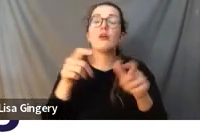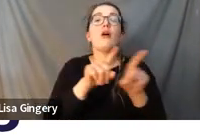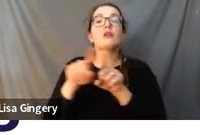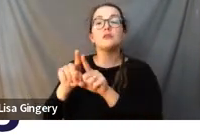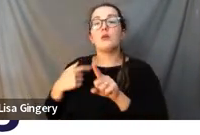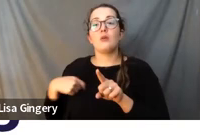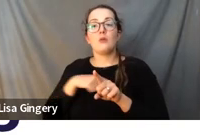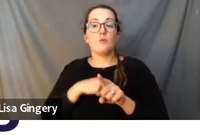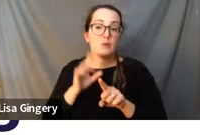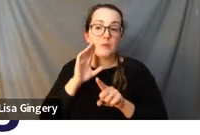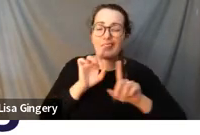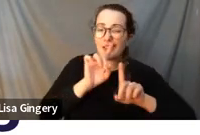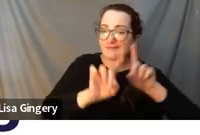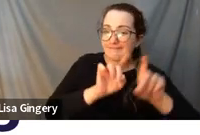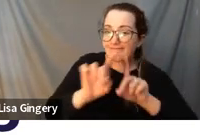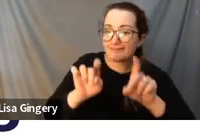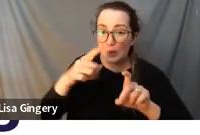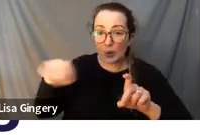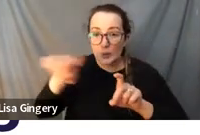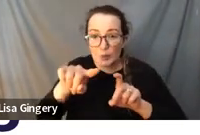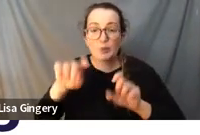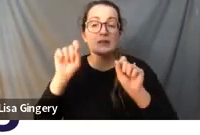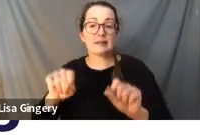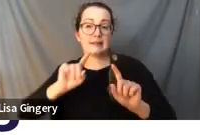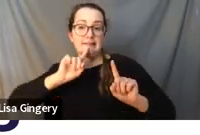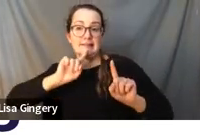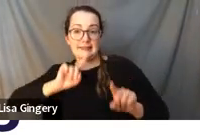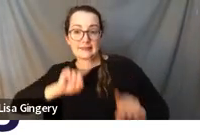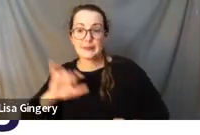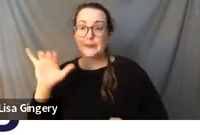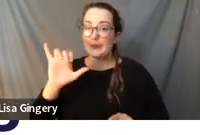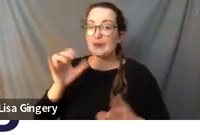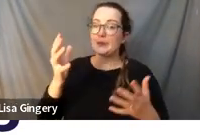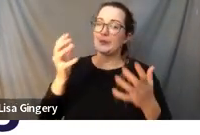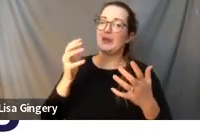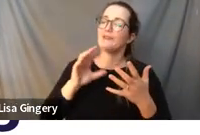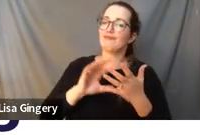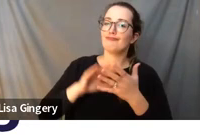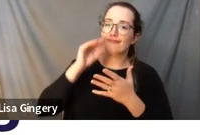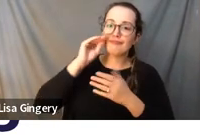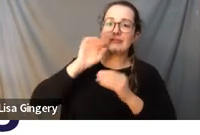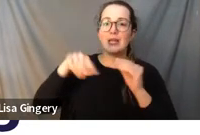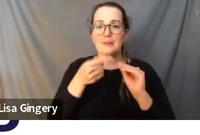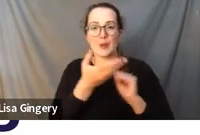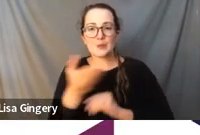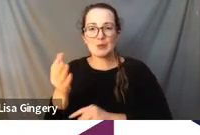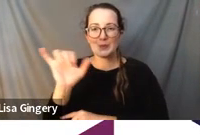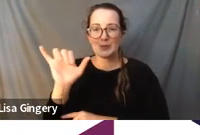the presentation to just kind of get some feedback and just kind of get to know everyone a little more.